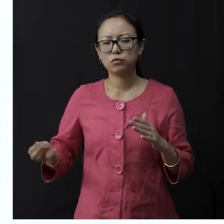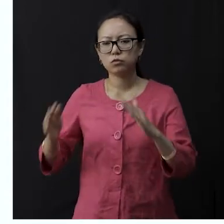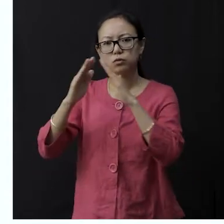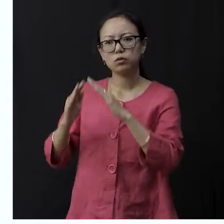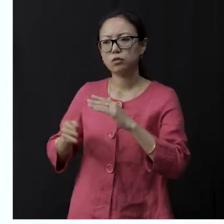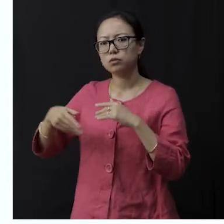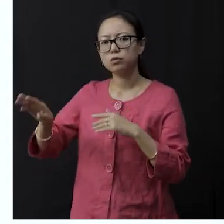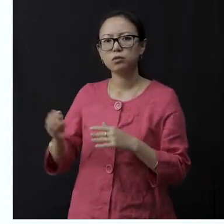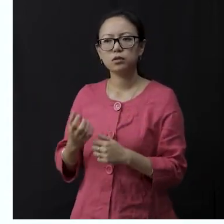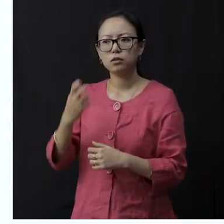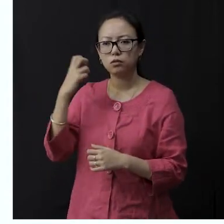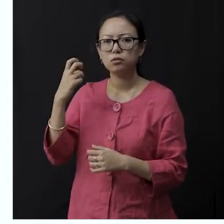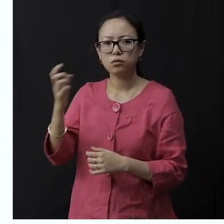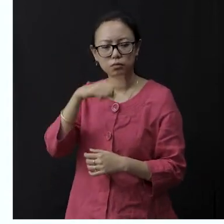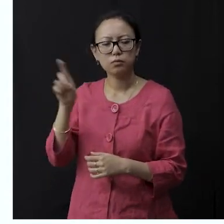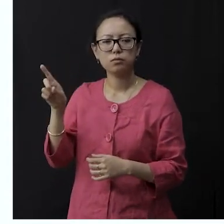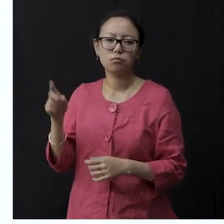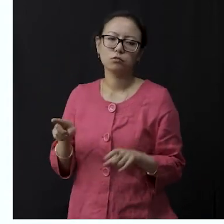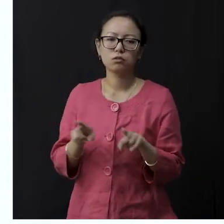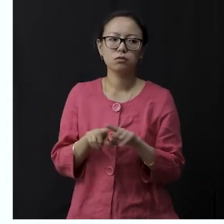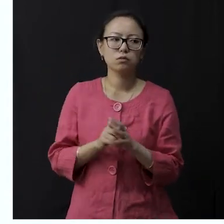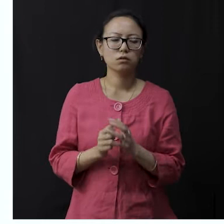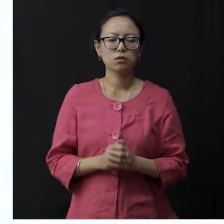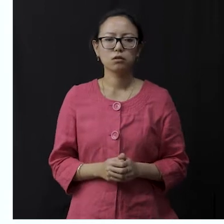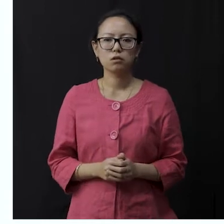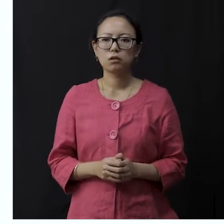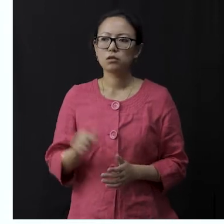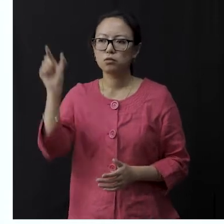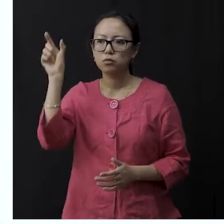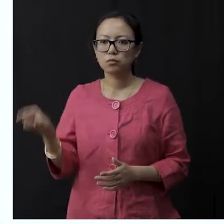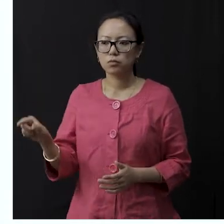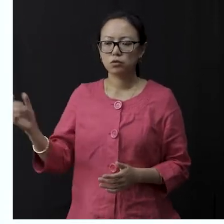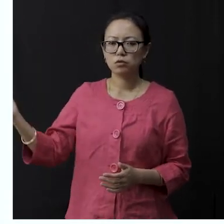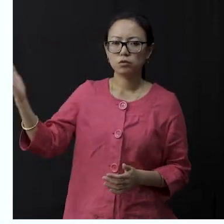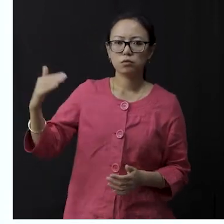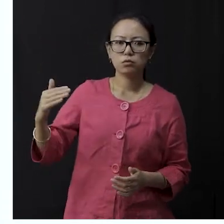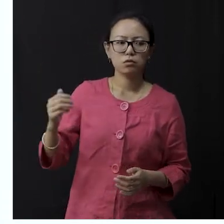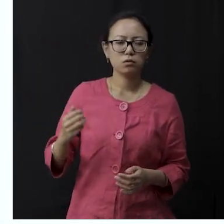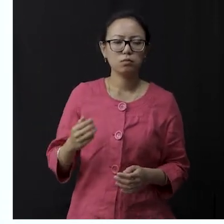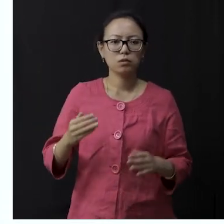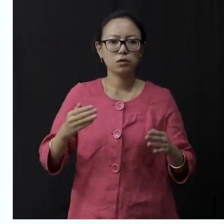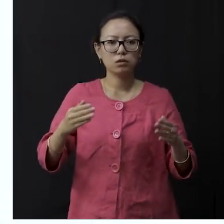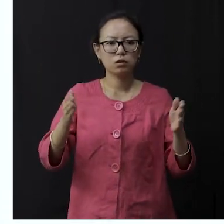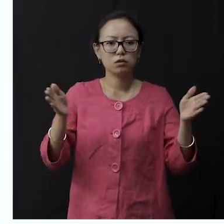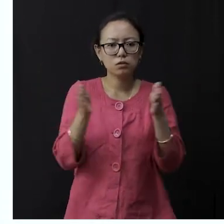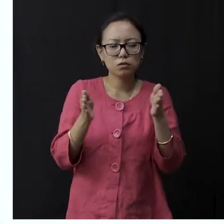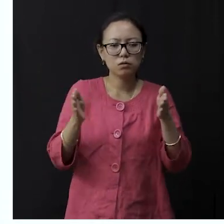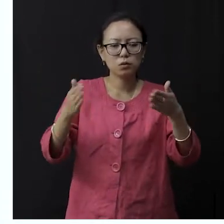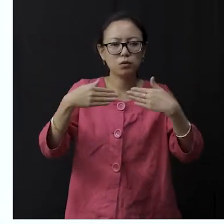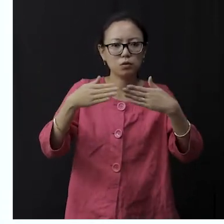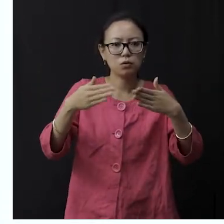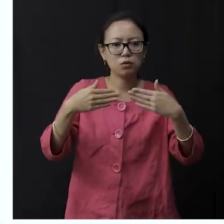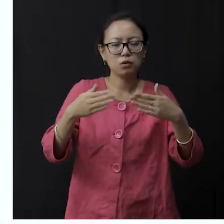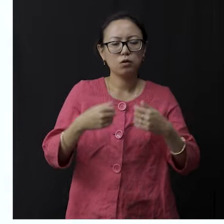entering, right? So someone came knocking at my wee small door. That means at my small